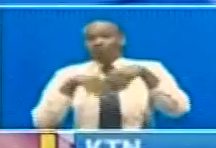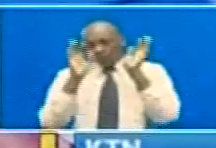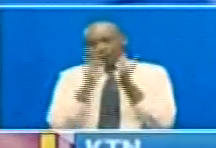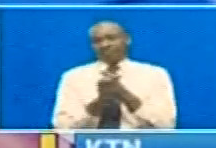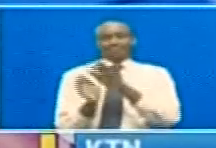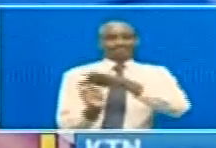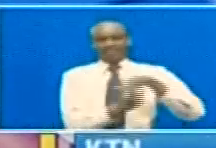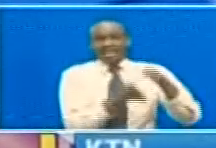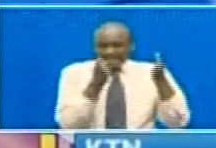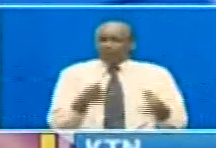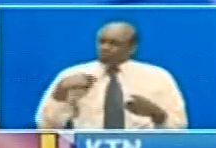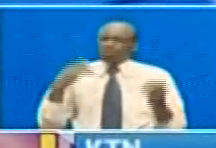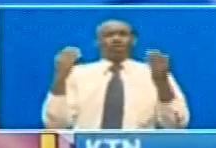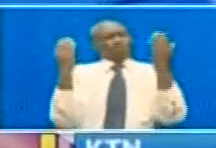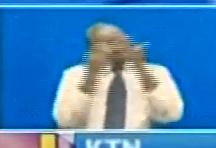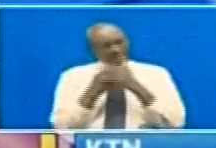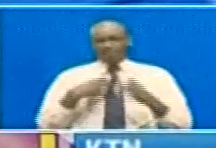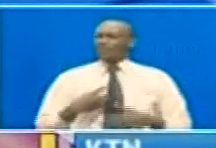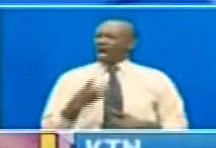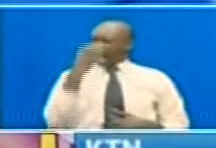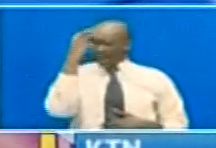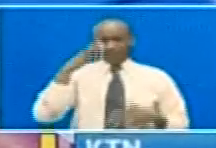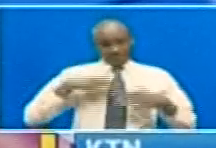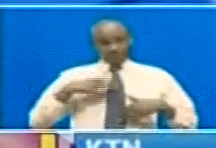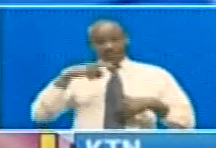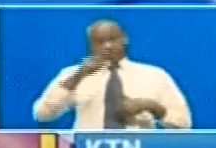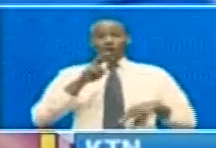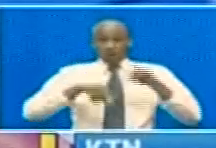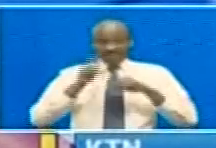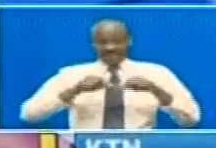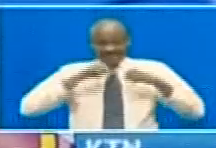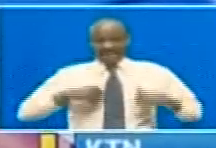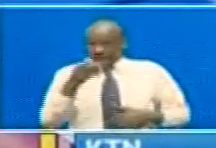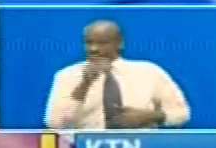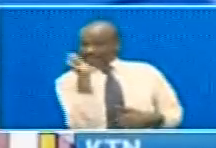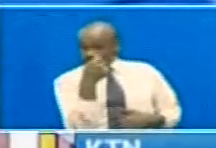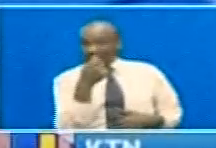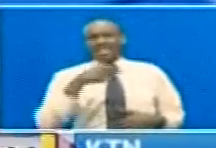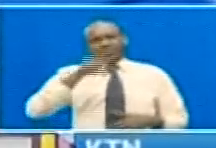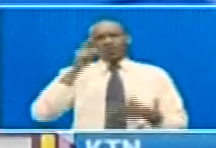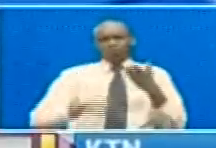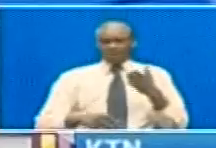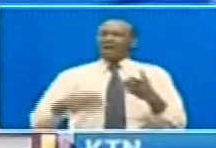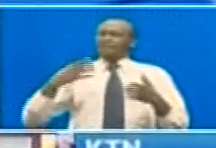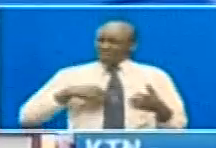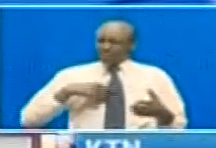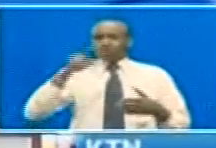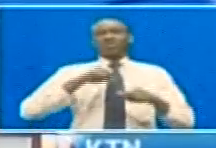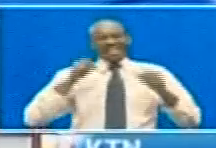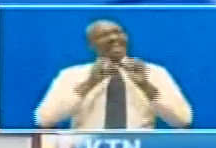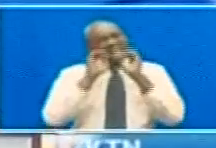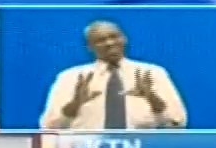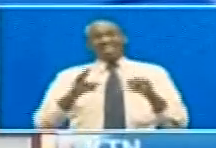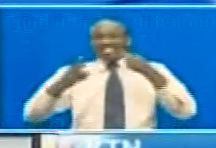is outrage tonight over the actions of the owners of a Chinese restaurant that bars admission to non-Chinese clientele from